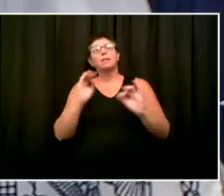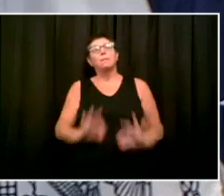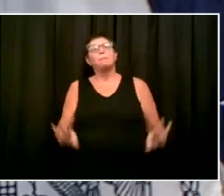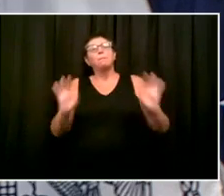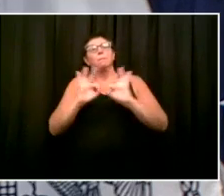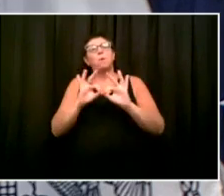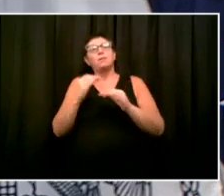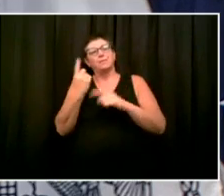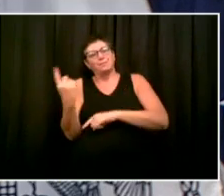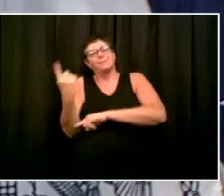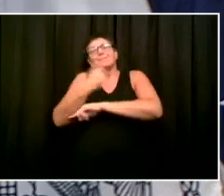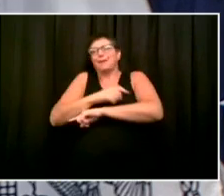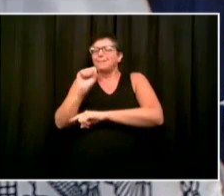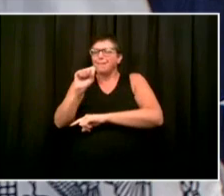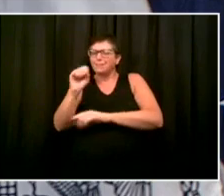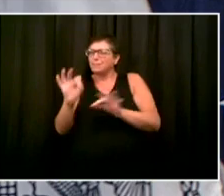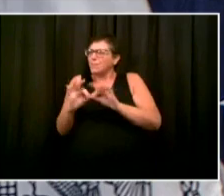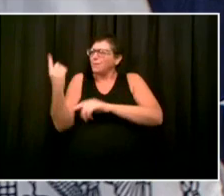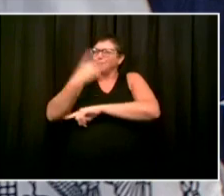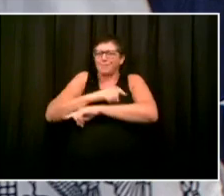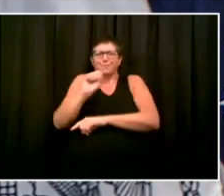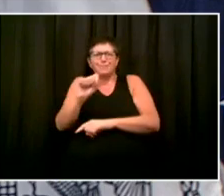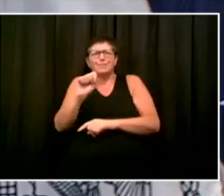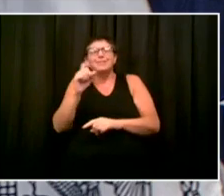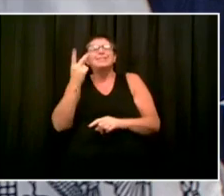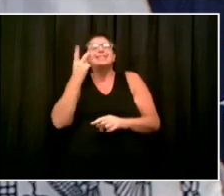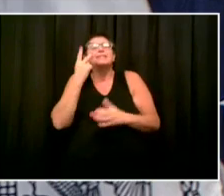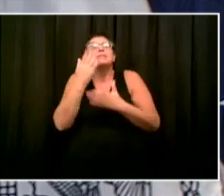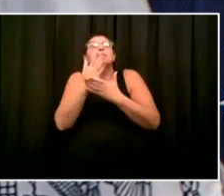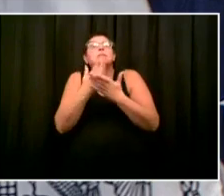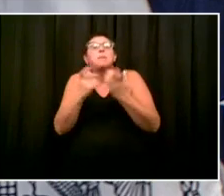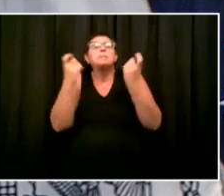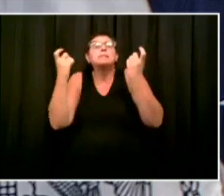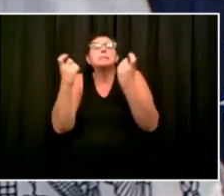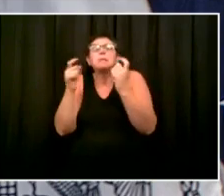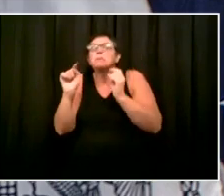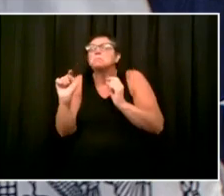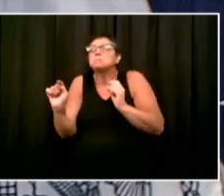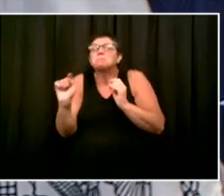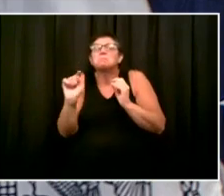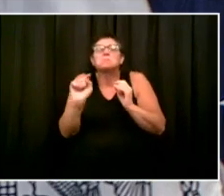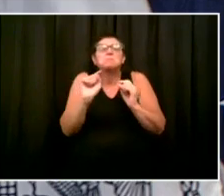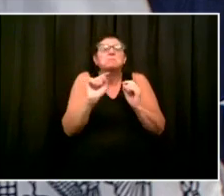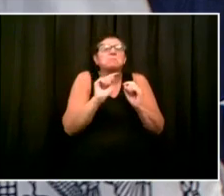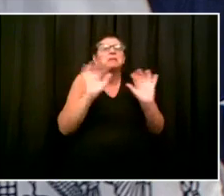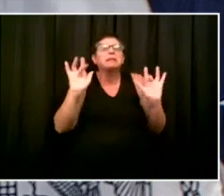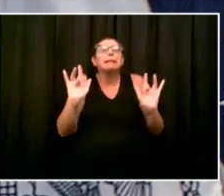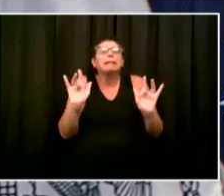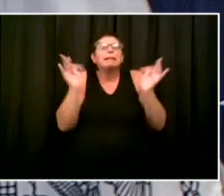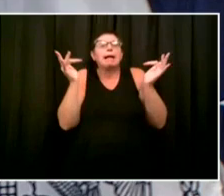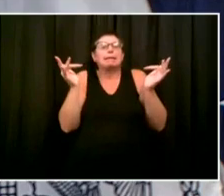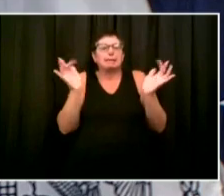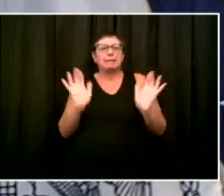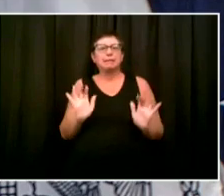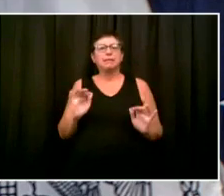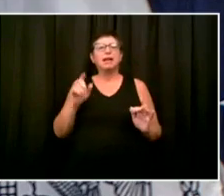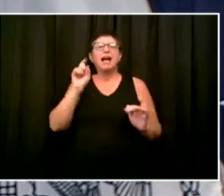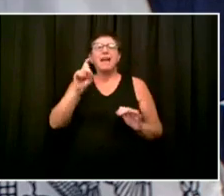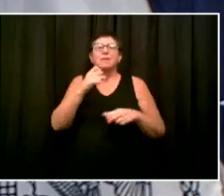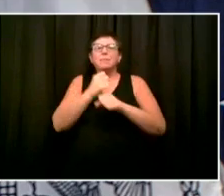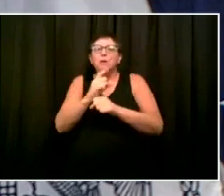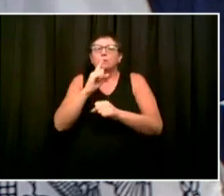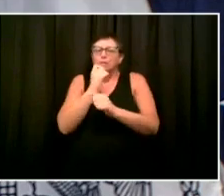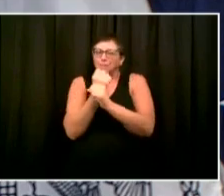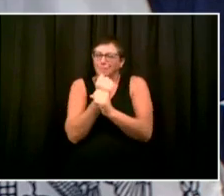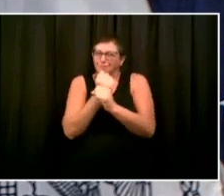I'm sure, but we have to make sure they're done safely and that's the plan that has been worked through with community leaders and continues to be. So